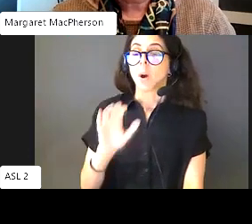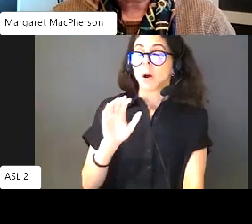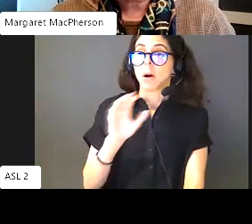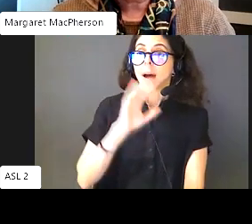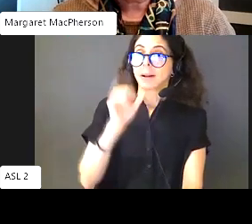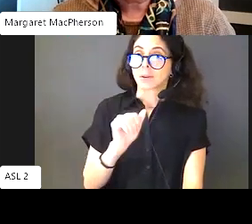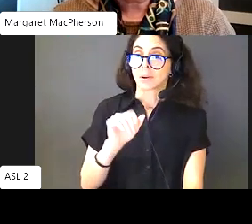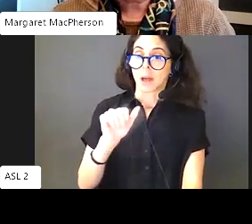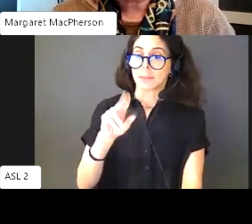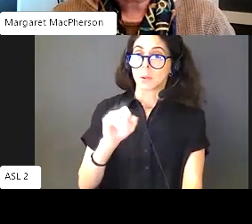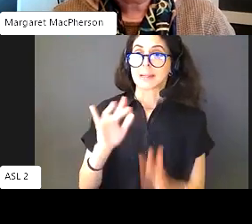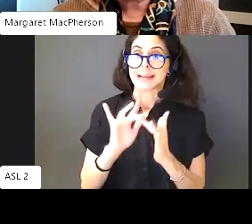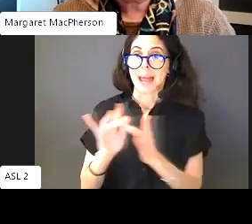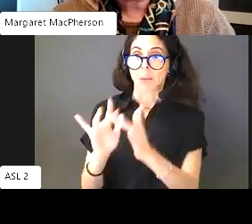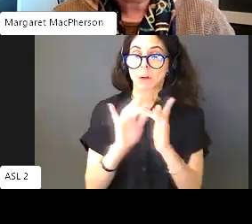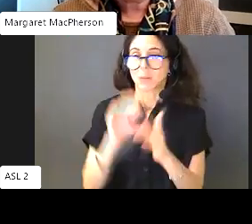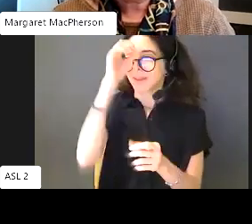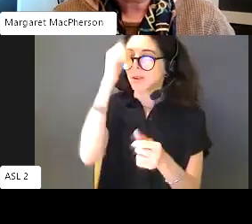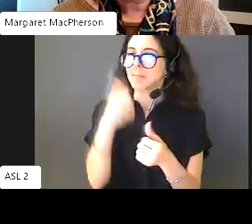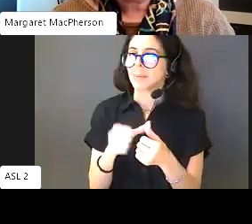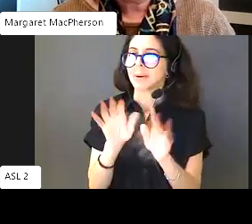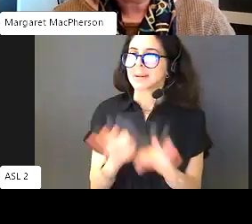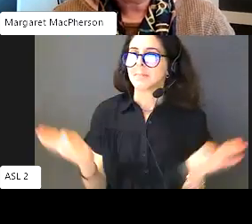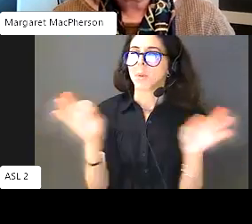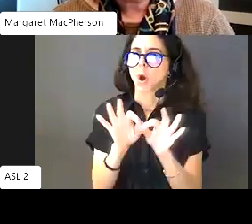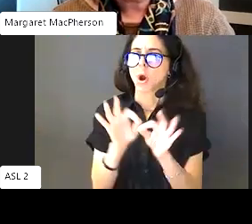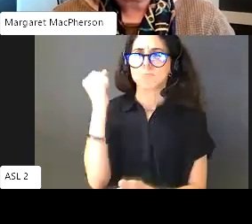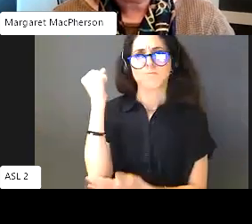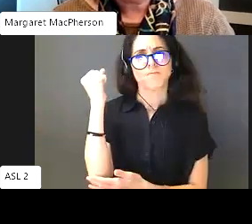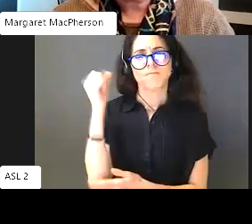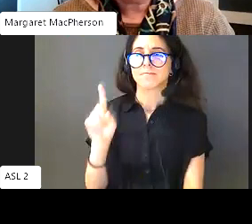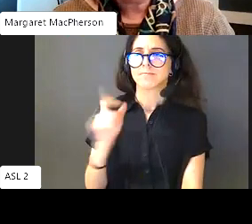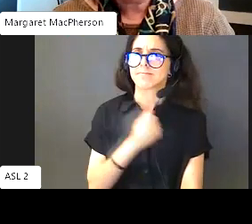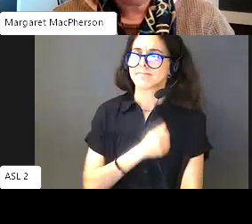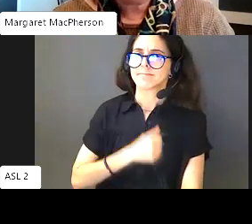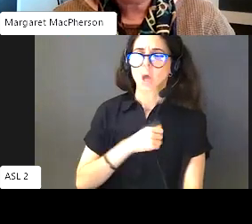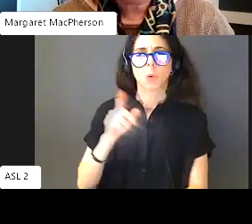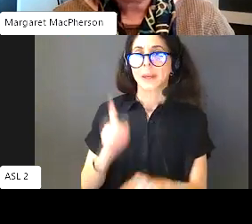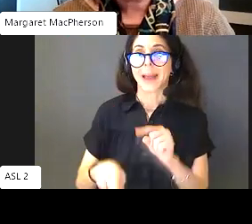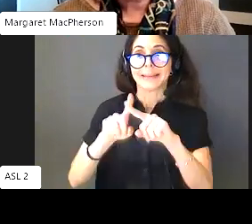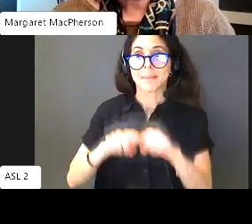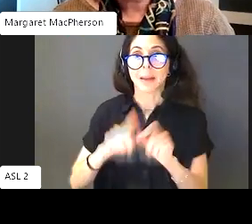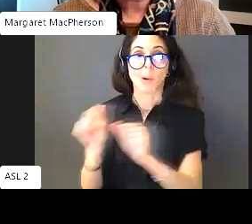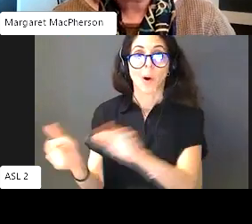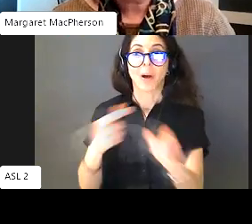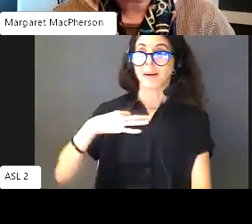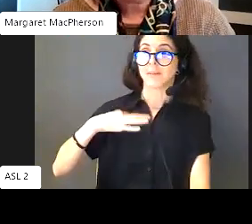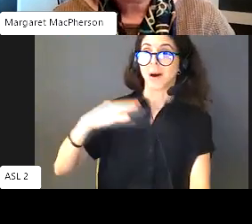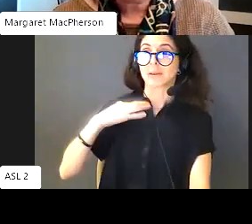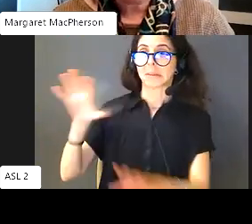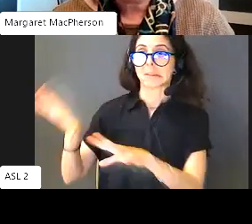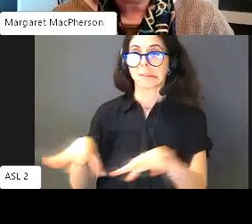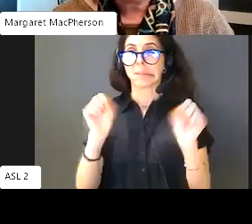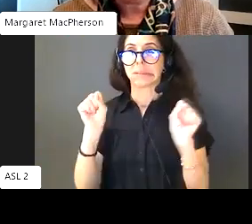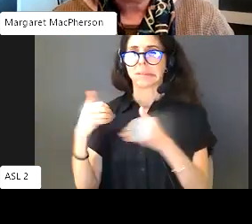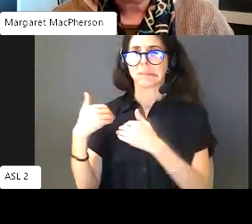networks, it's really important to put a stake in the ground and say, we can't be relying on volunteers to change, to do this really